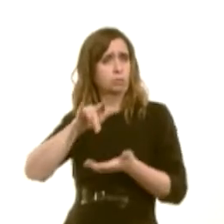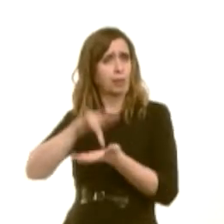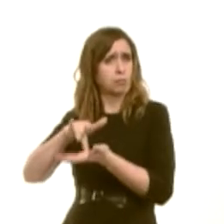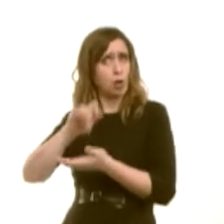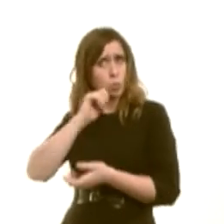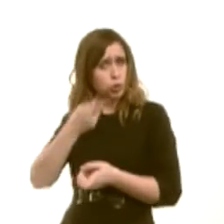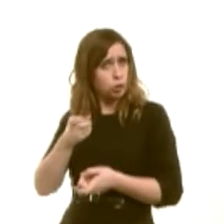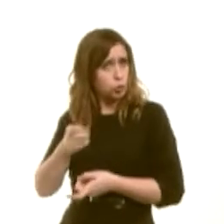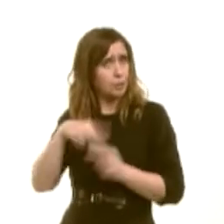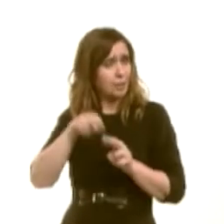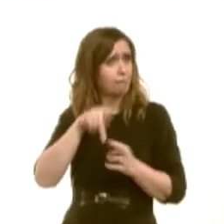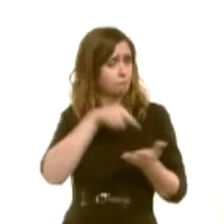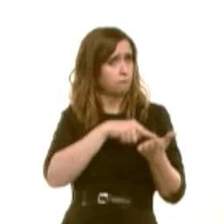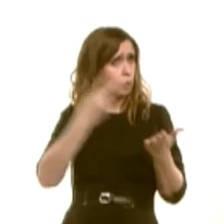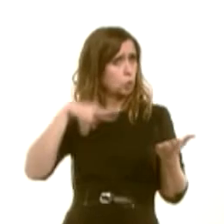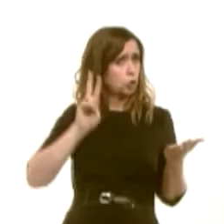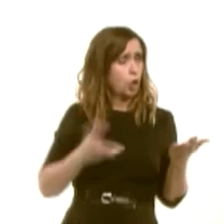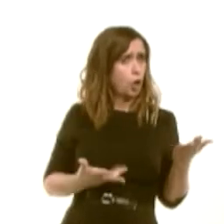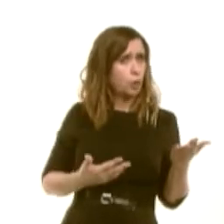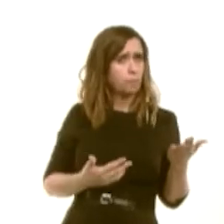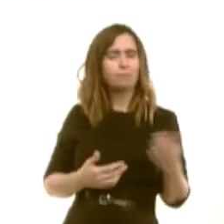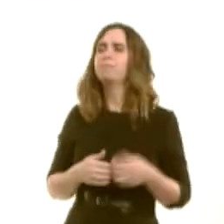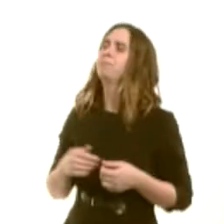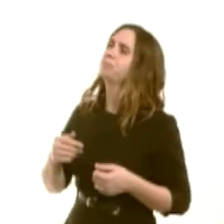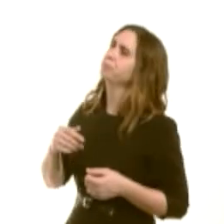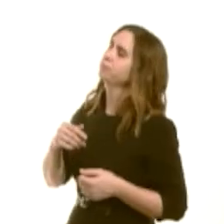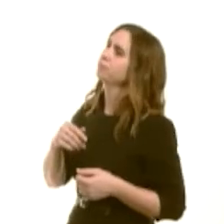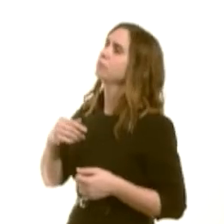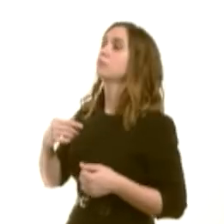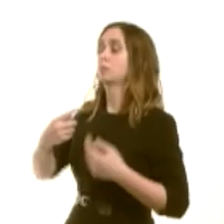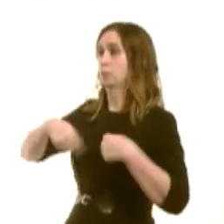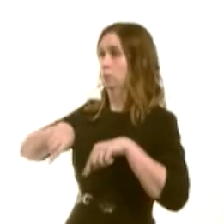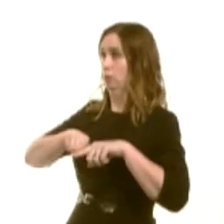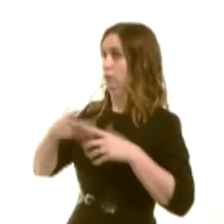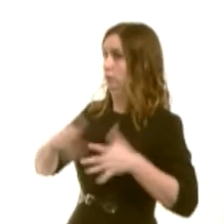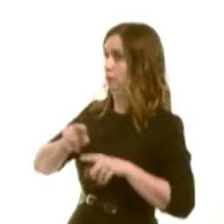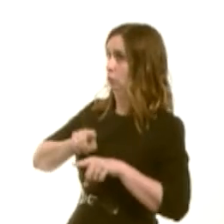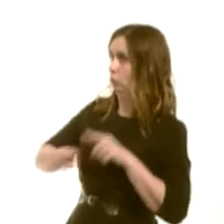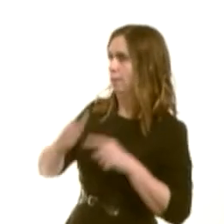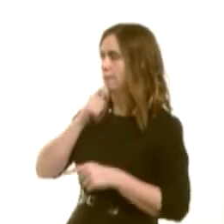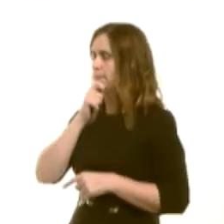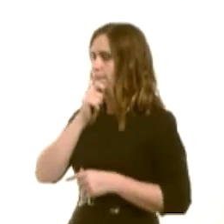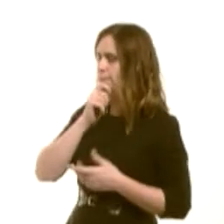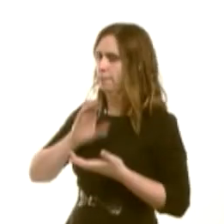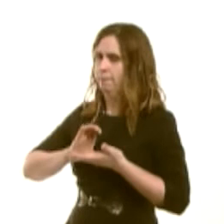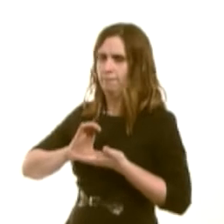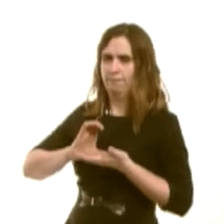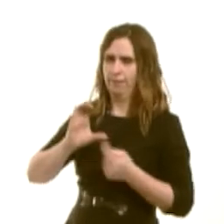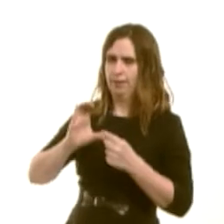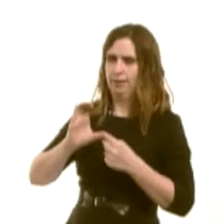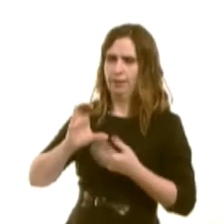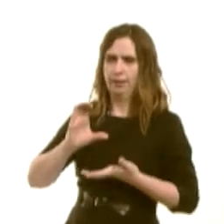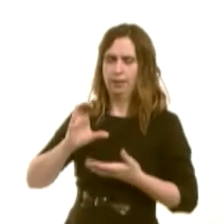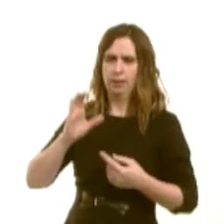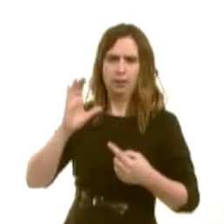Well, remembering the financial situation, what we've tried to do is to decide where the funding should be spent and to